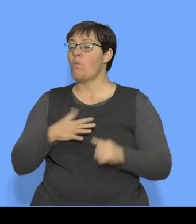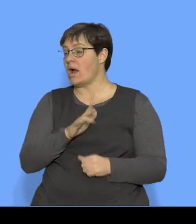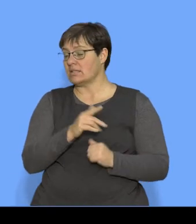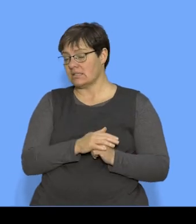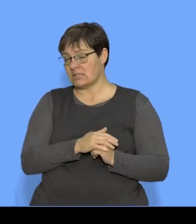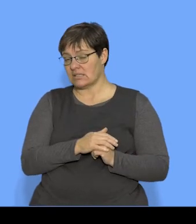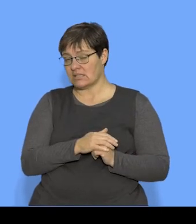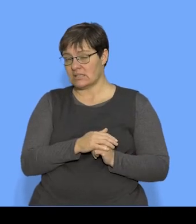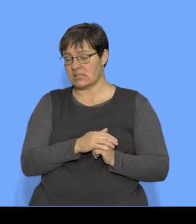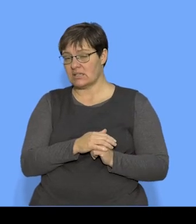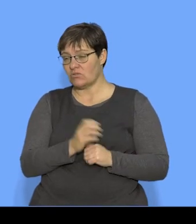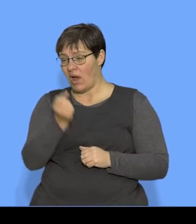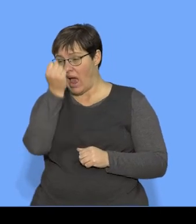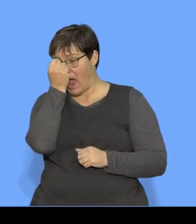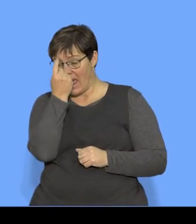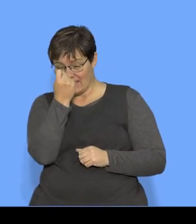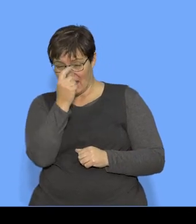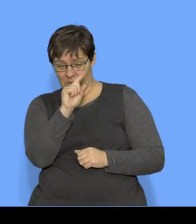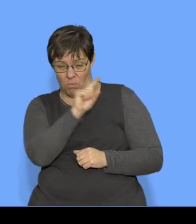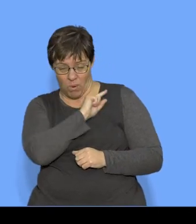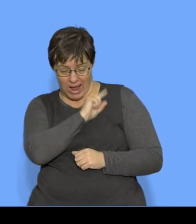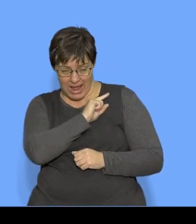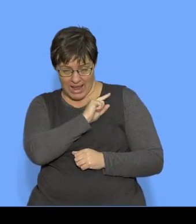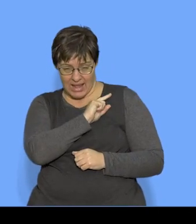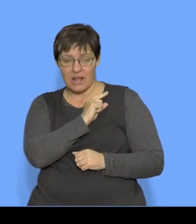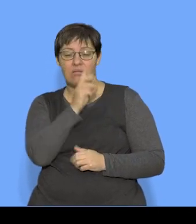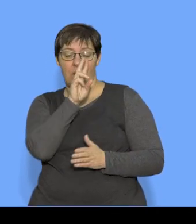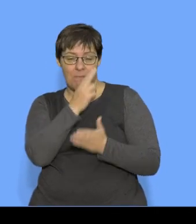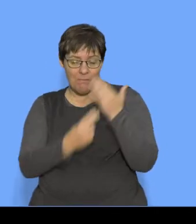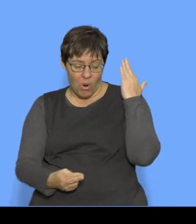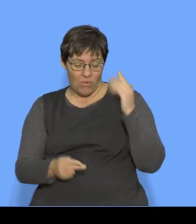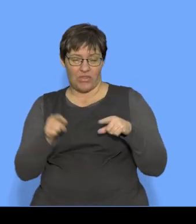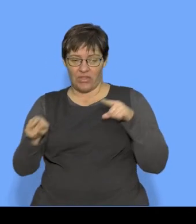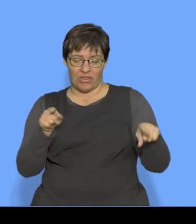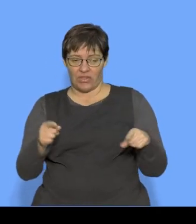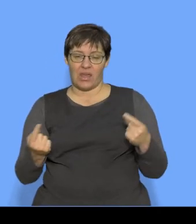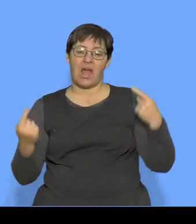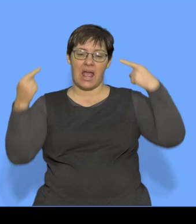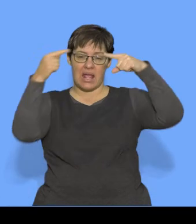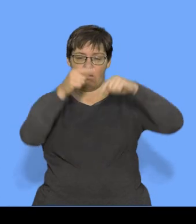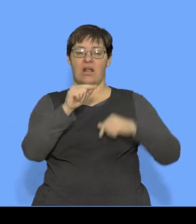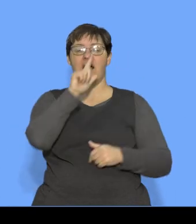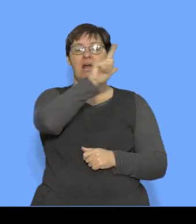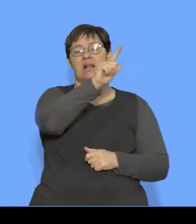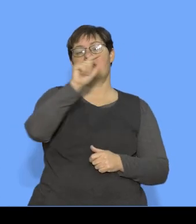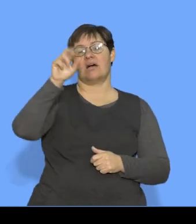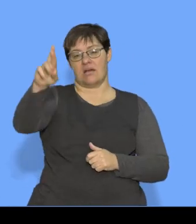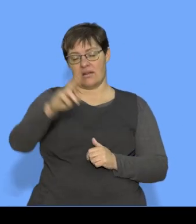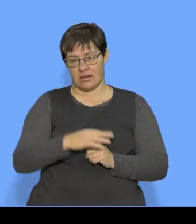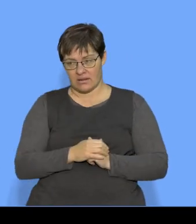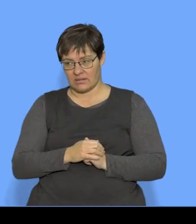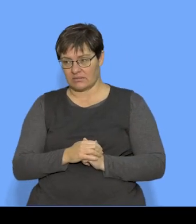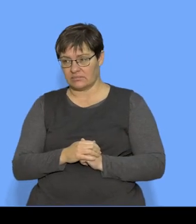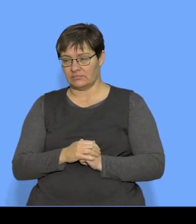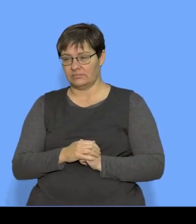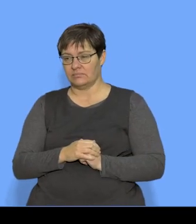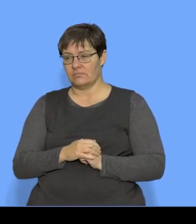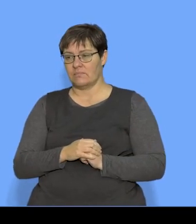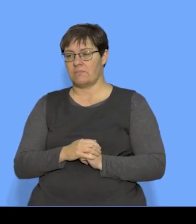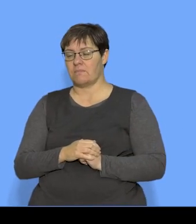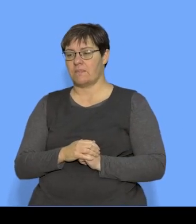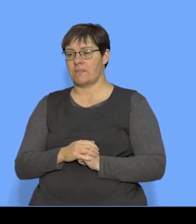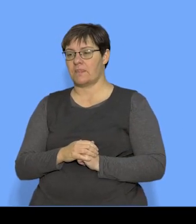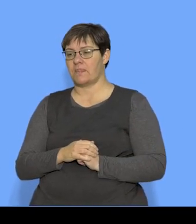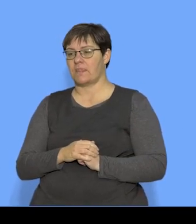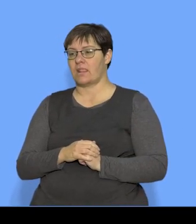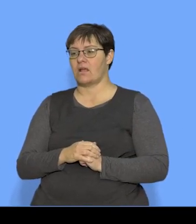say if you want to understand why that is the case, both equals to LR, right?